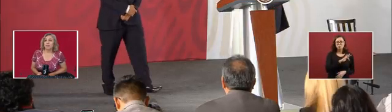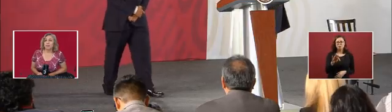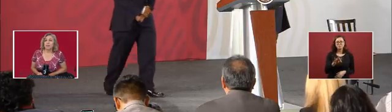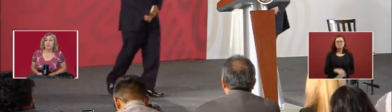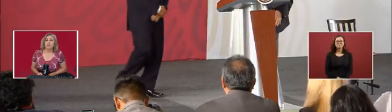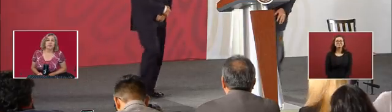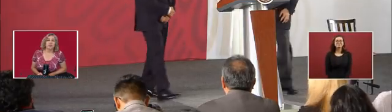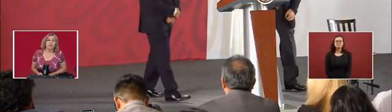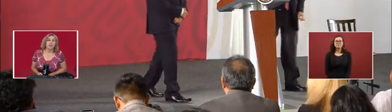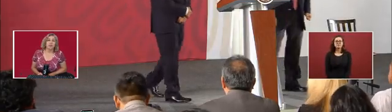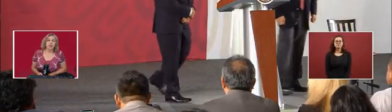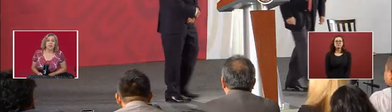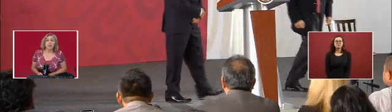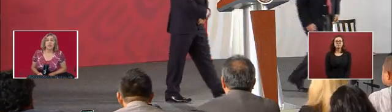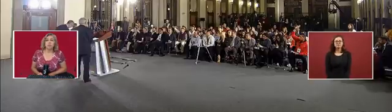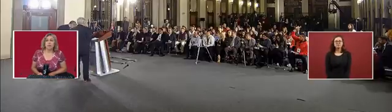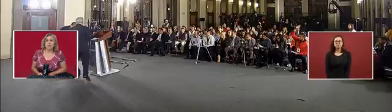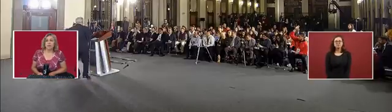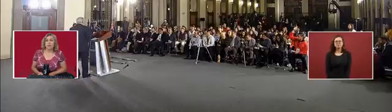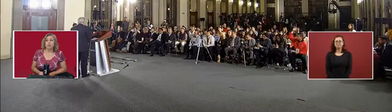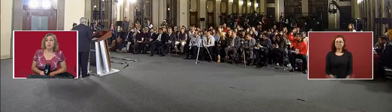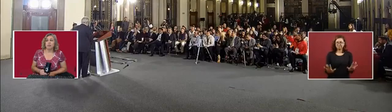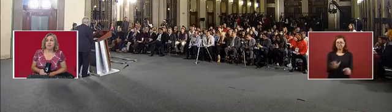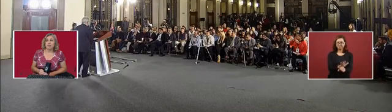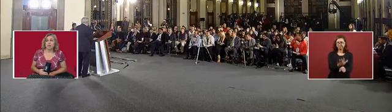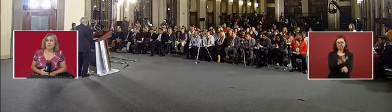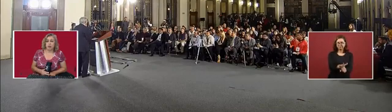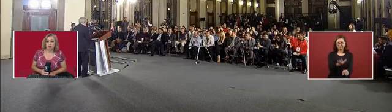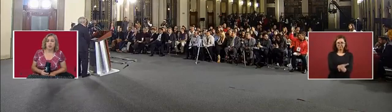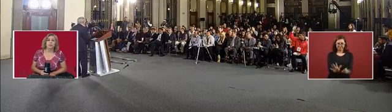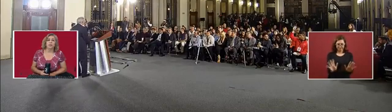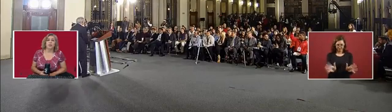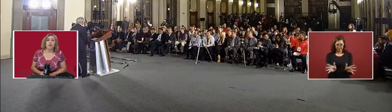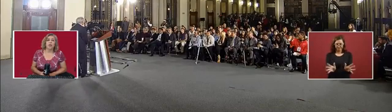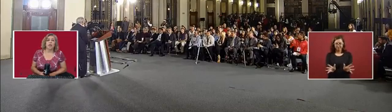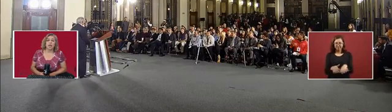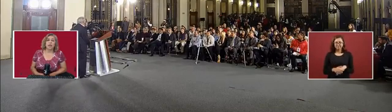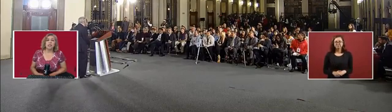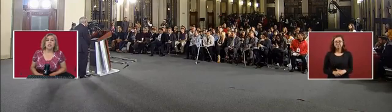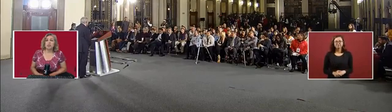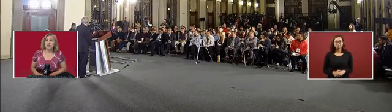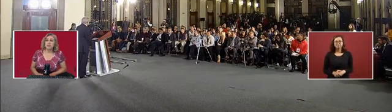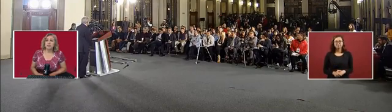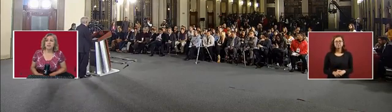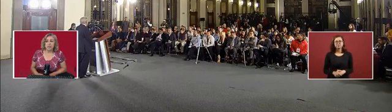and um, so like the federal audit.